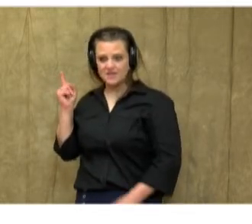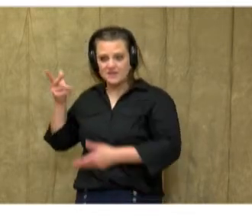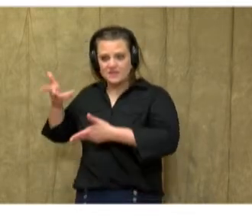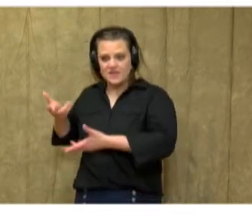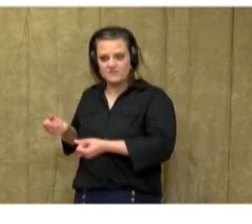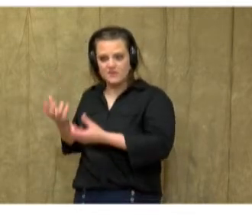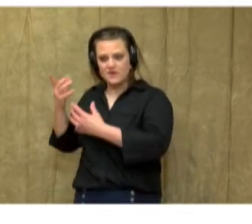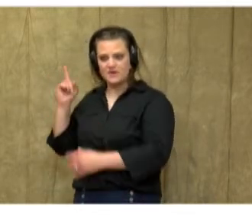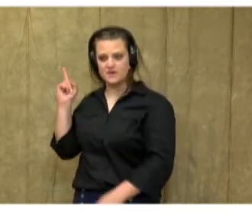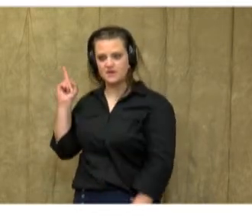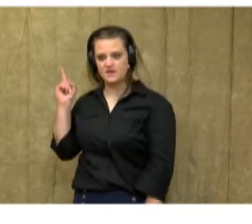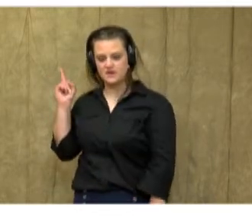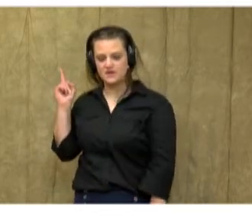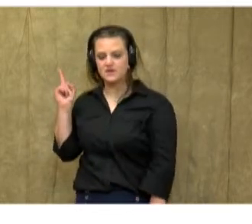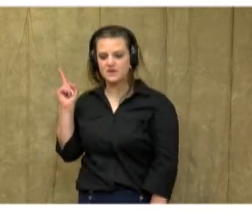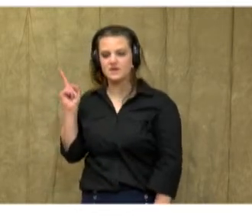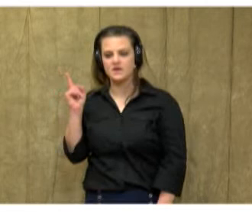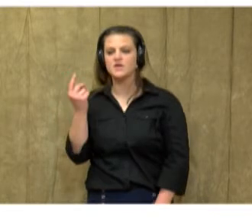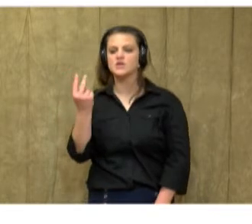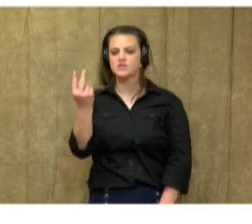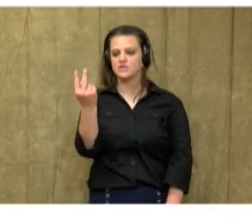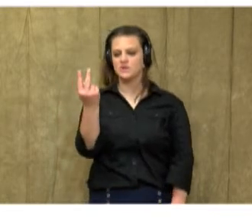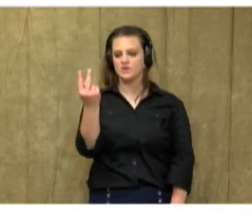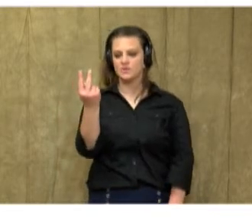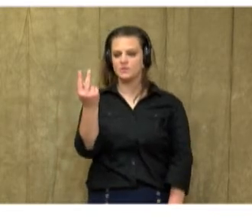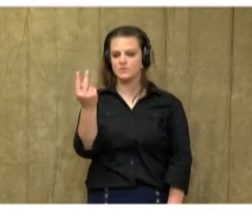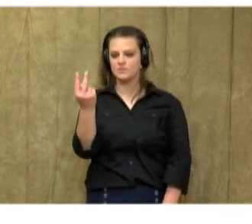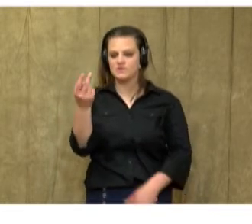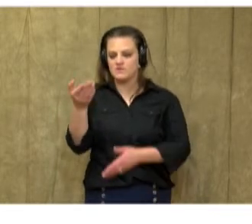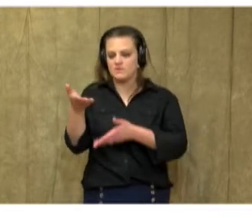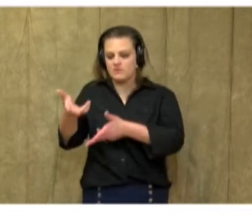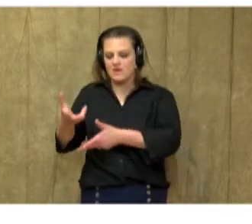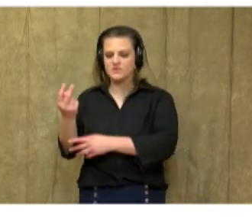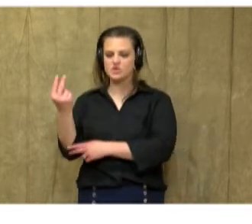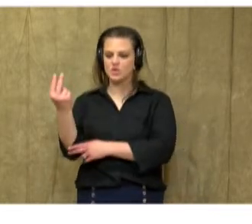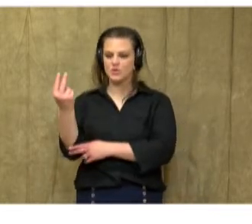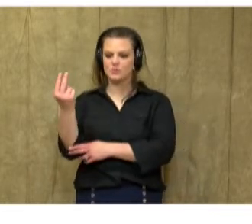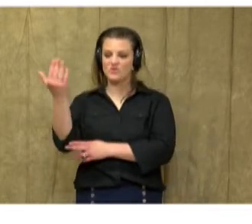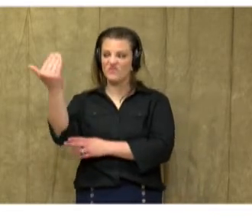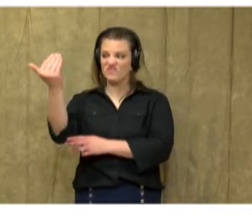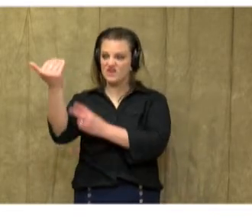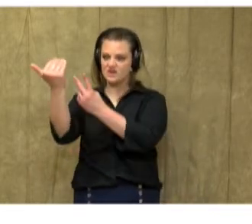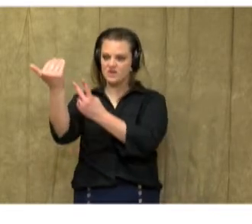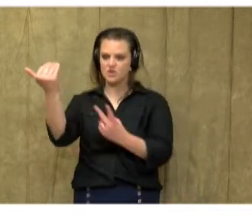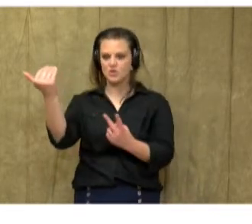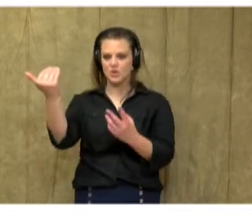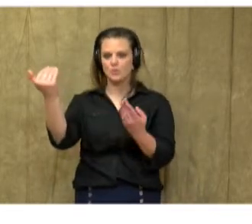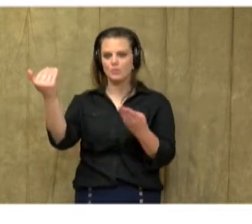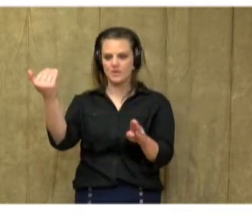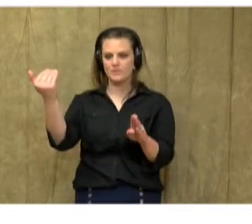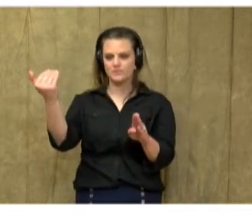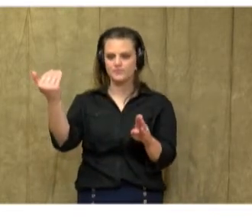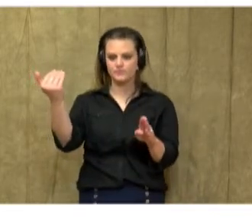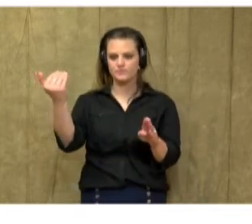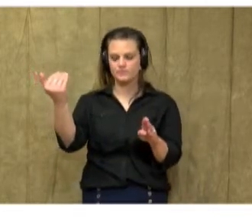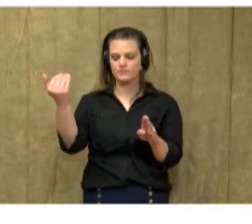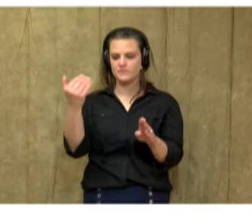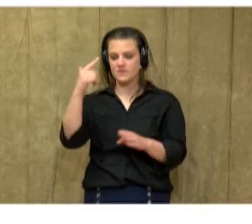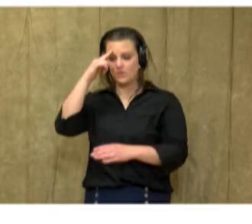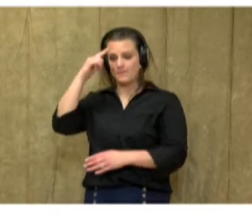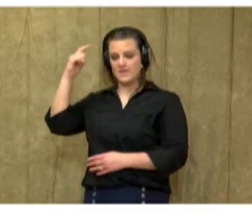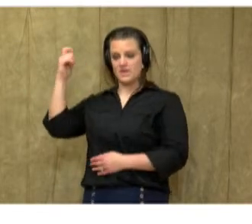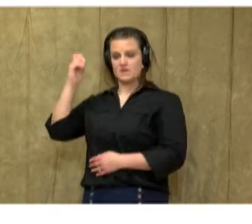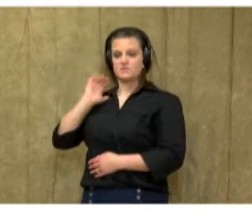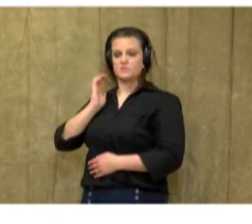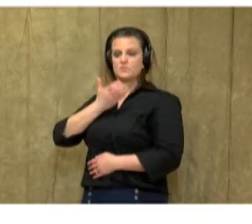remaining? Yes, 2 tiles out of the 15 are blue. So